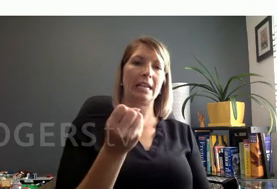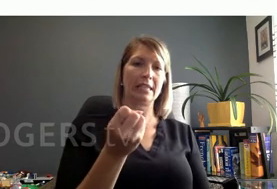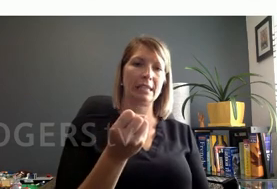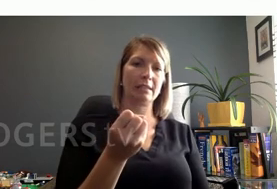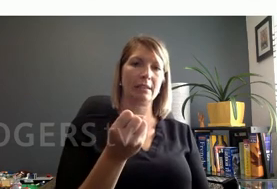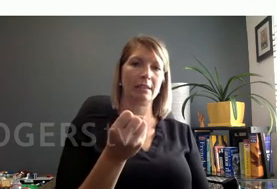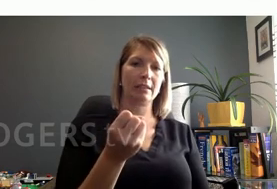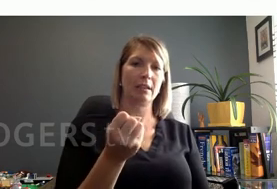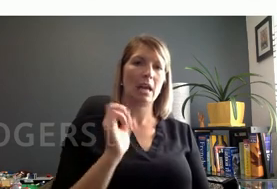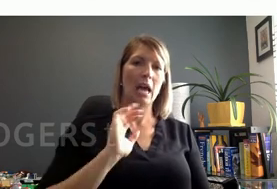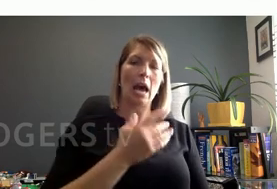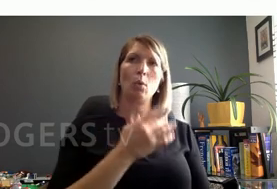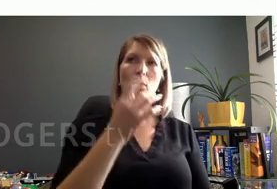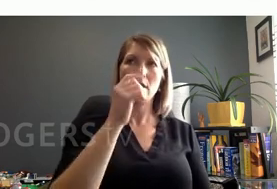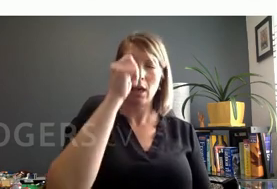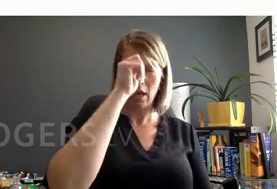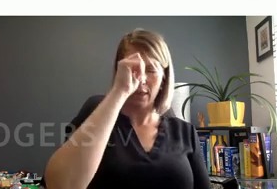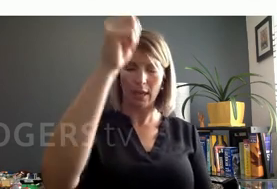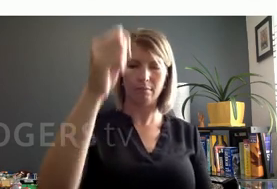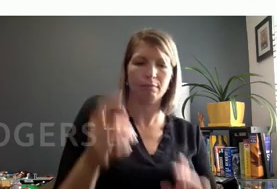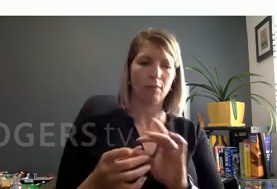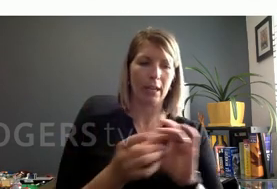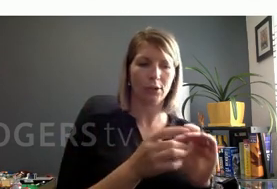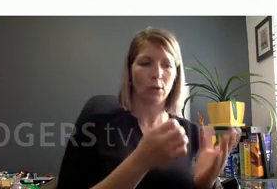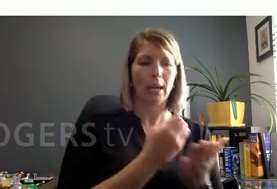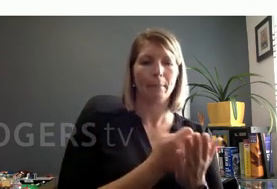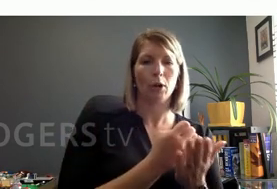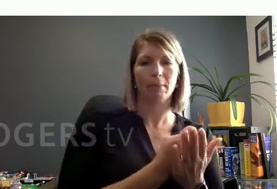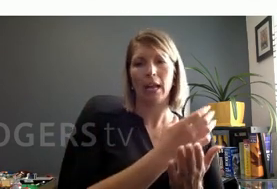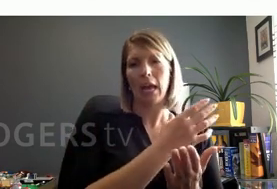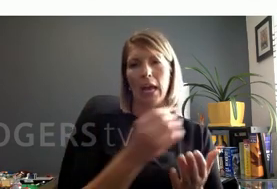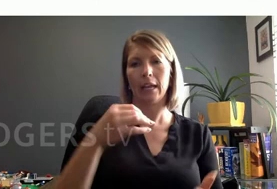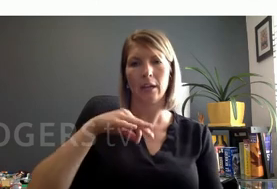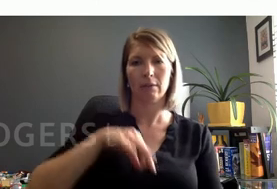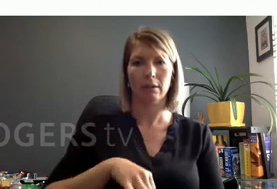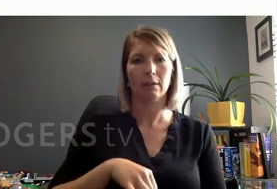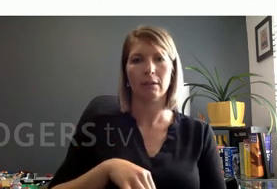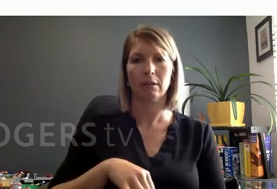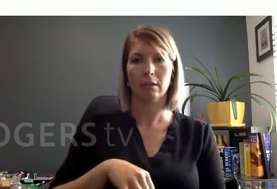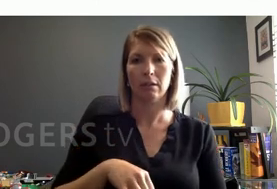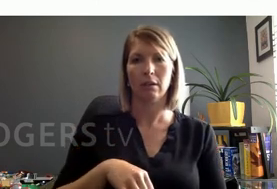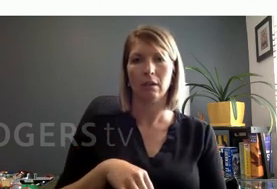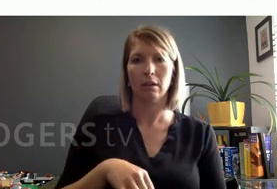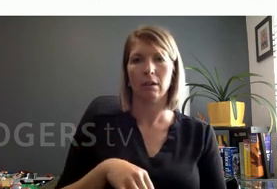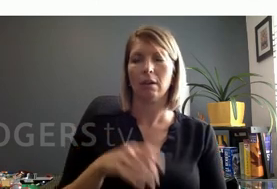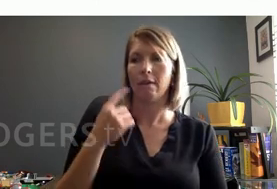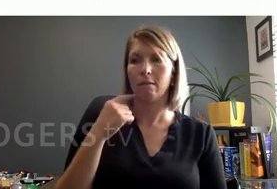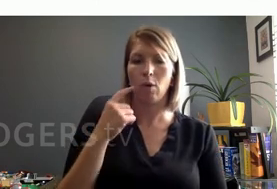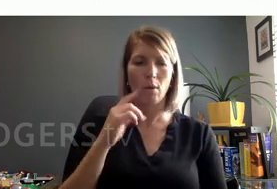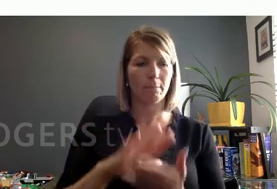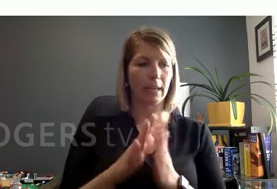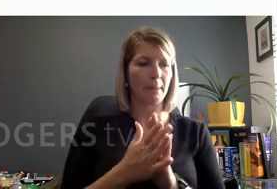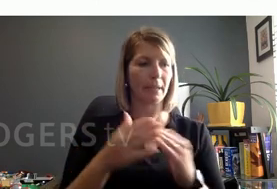has moved beyond on employment equity to, you know, share the citizenship to,